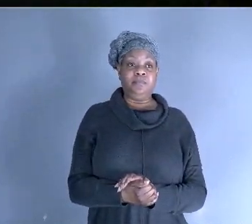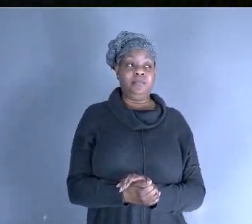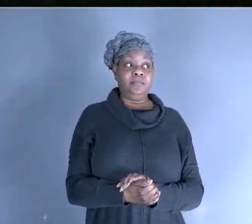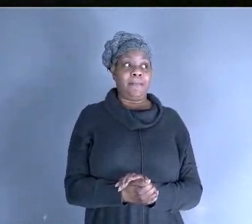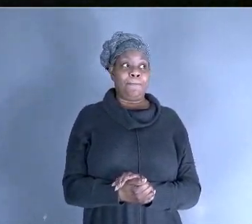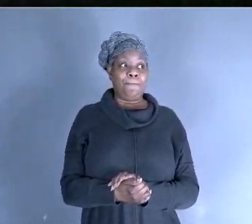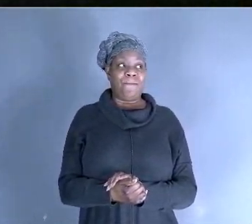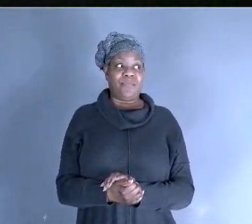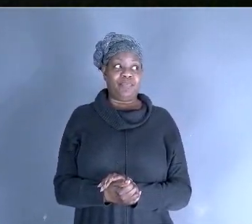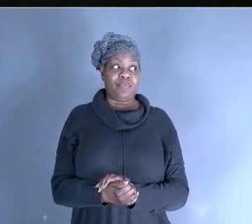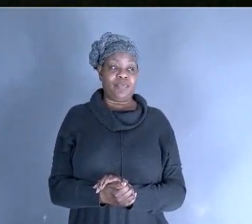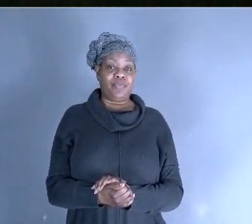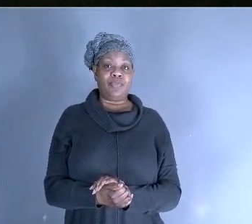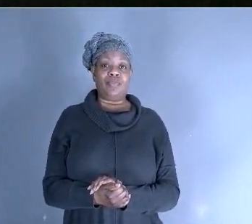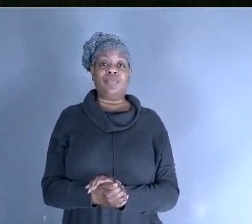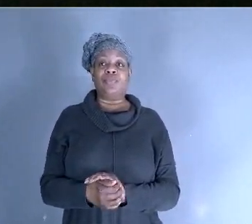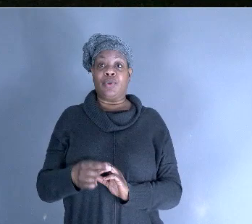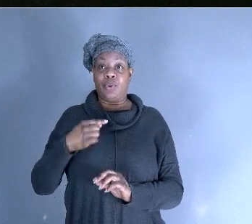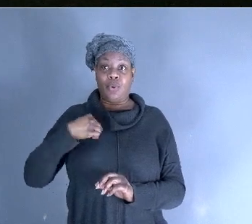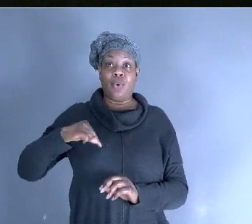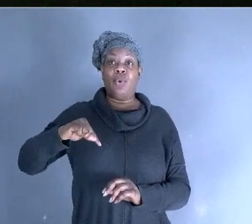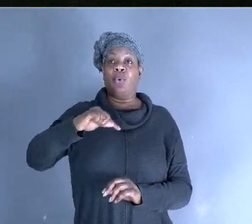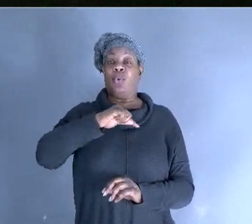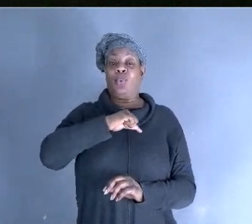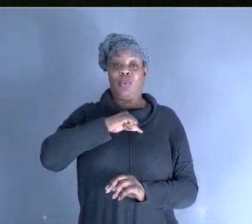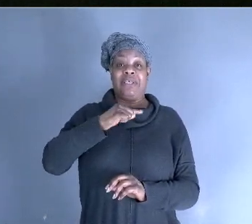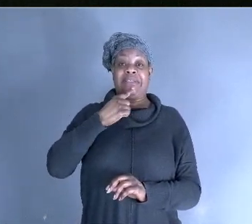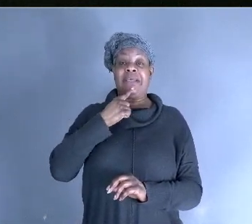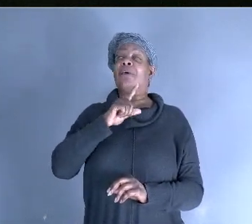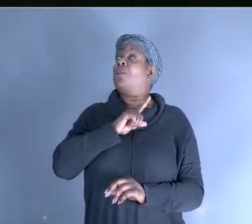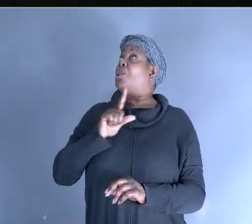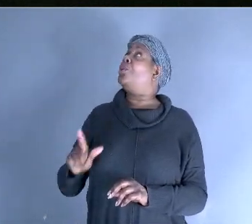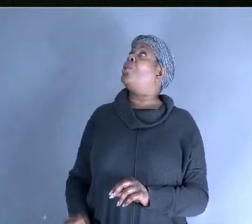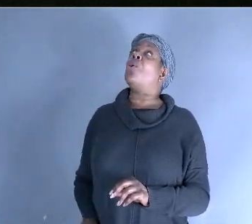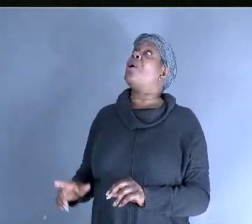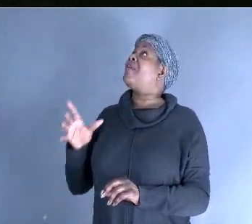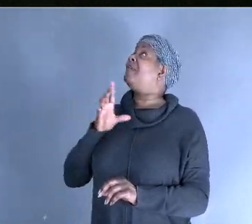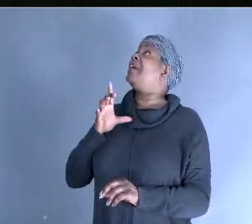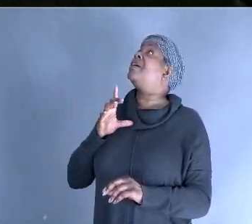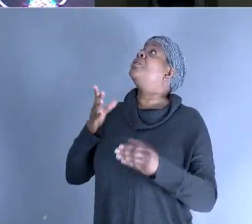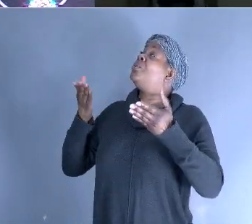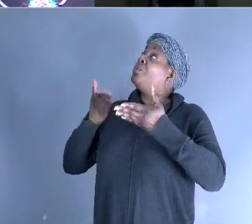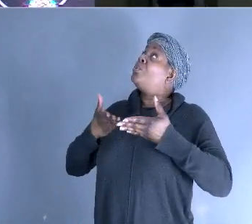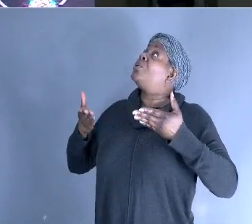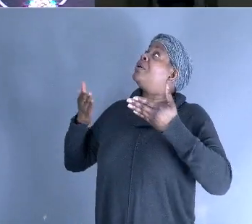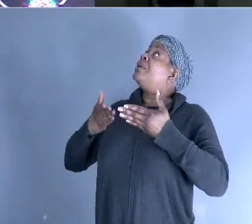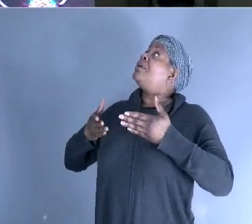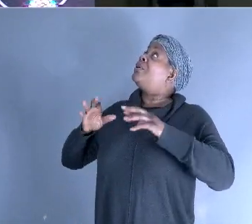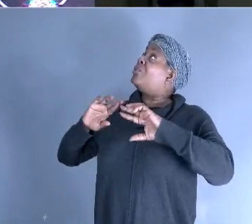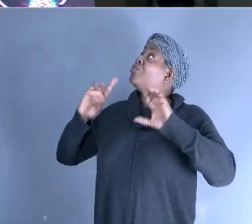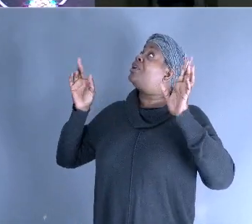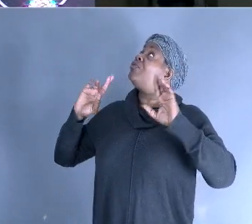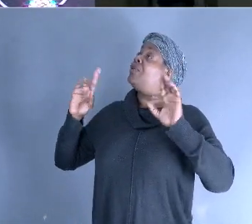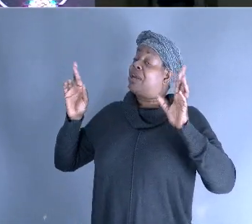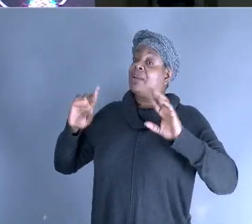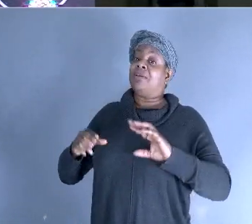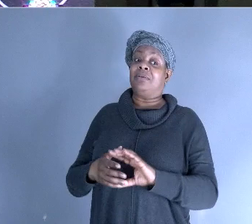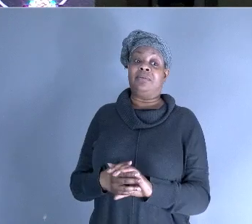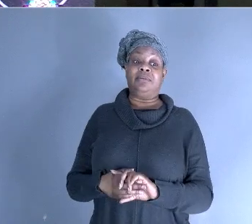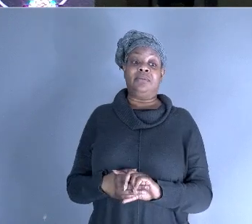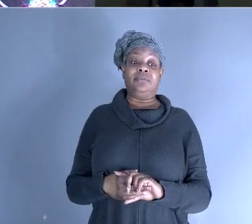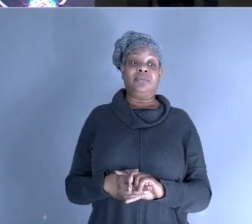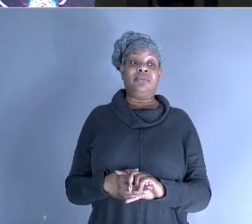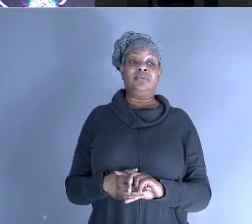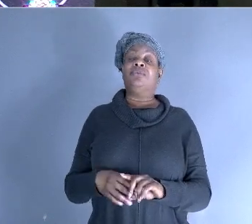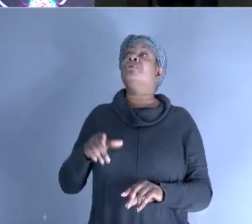and we as a church said Lord here we are Lord send me Lord you can